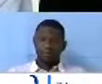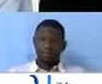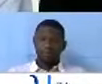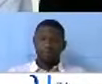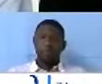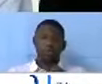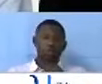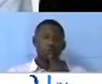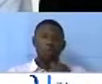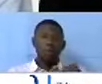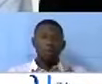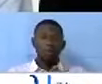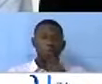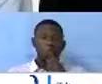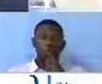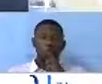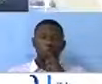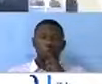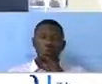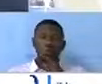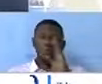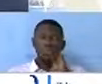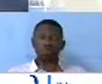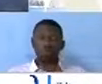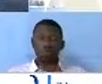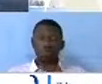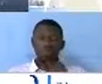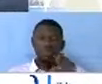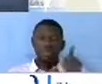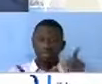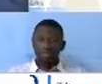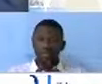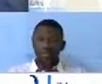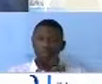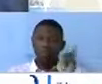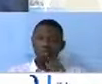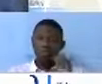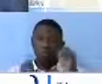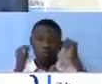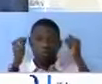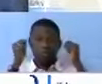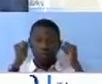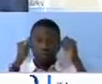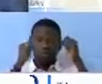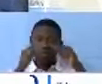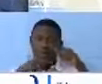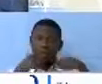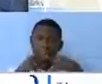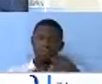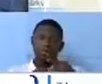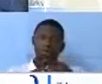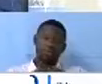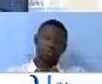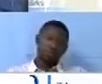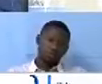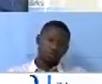the people who are in fact doing exactly what you're protesting about,